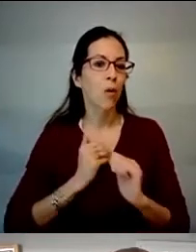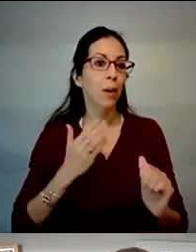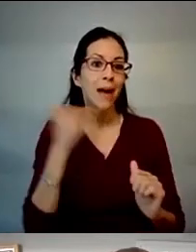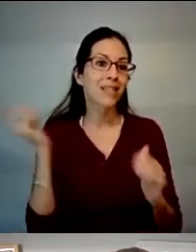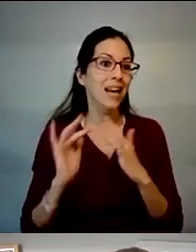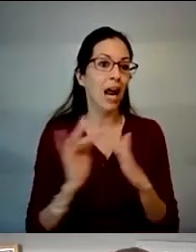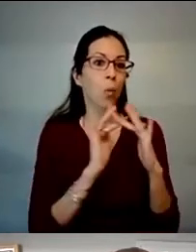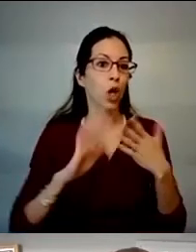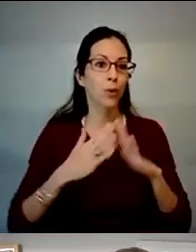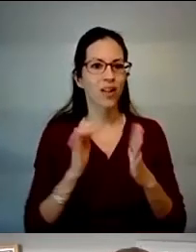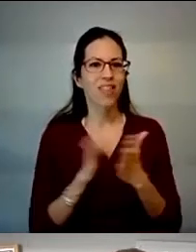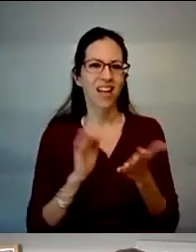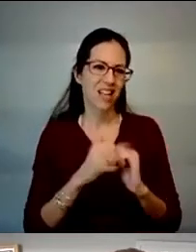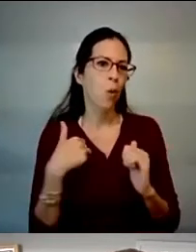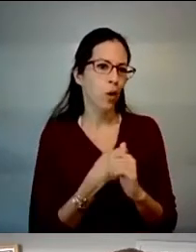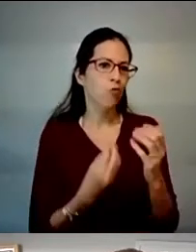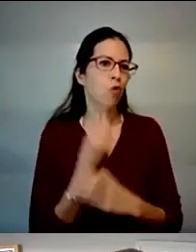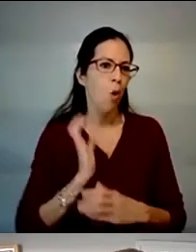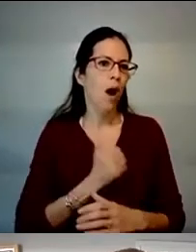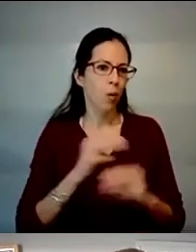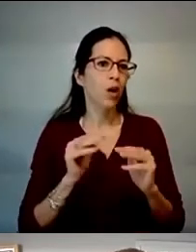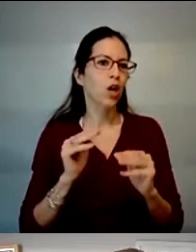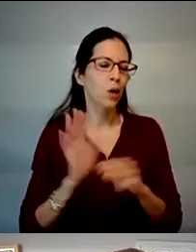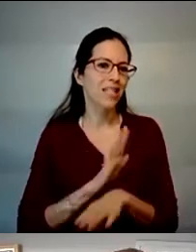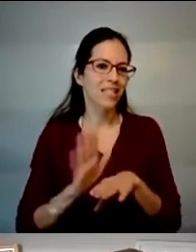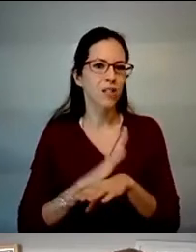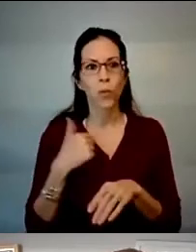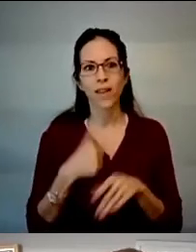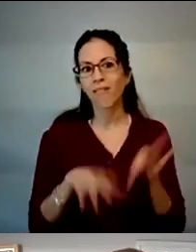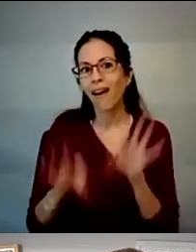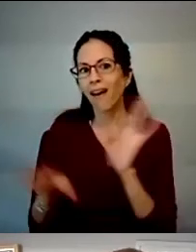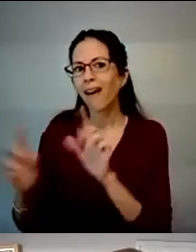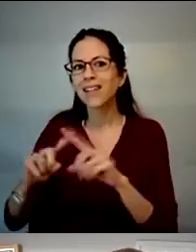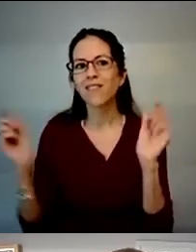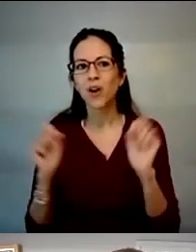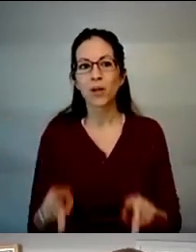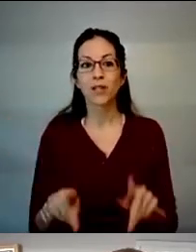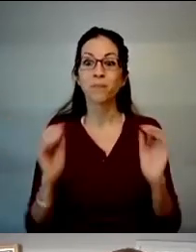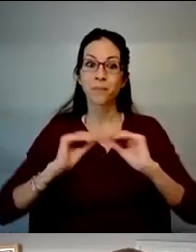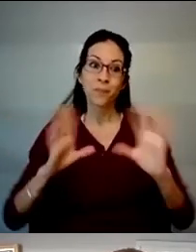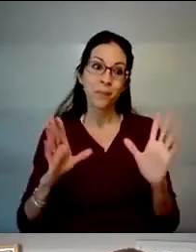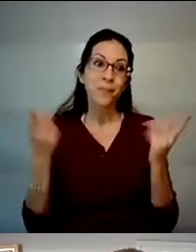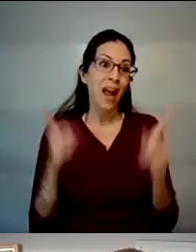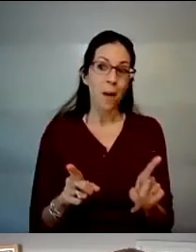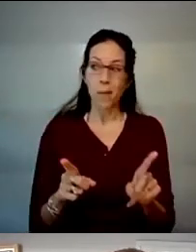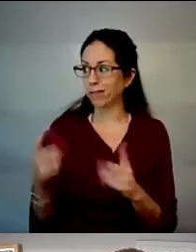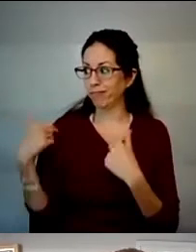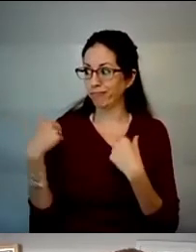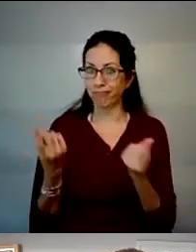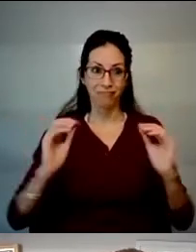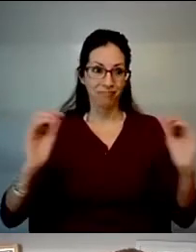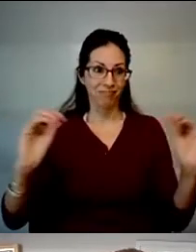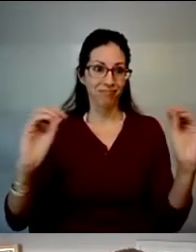That's how we grow our business and find out different opportunities. When we didn't have those to go to, we had to sort of shift gears. And I know a